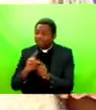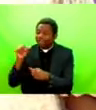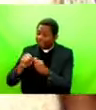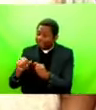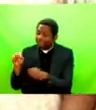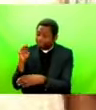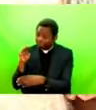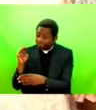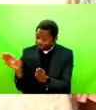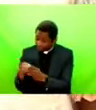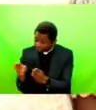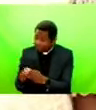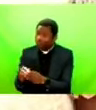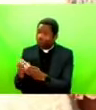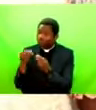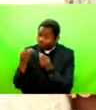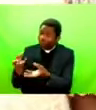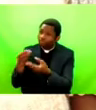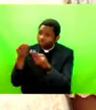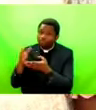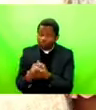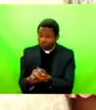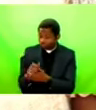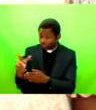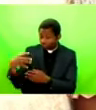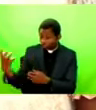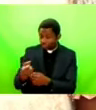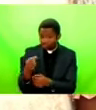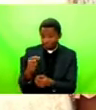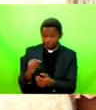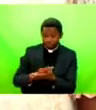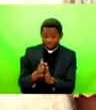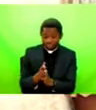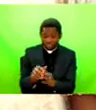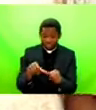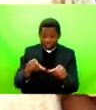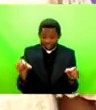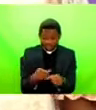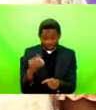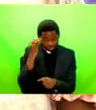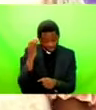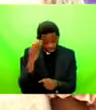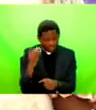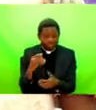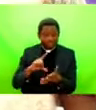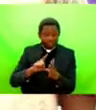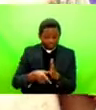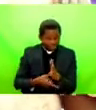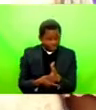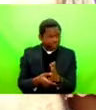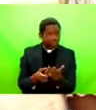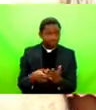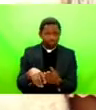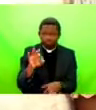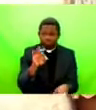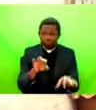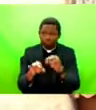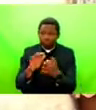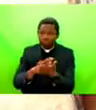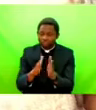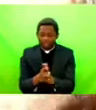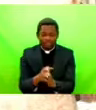attended. It was he who took me to be an area head and subsequently appointed me as the evangelism